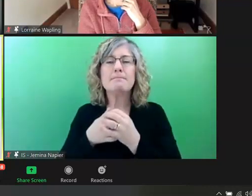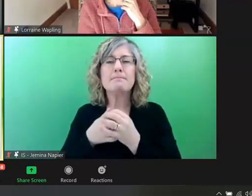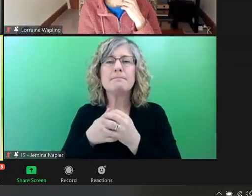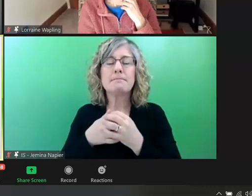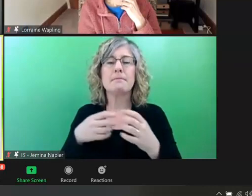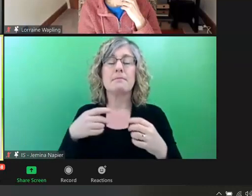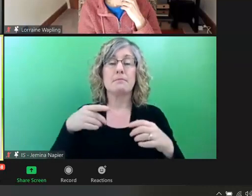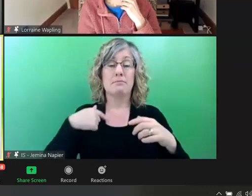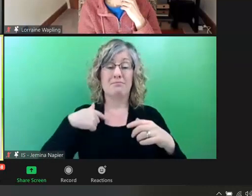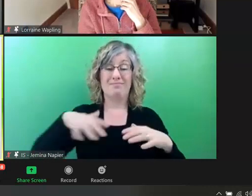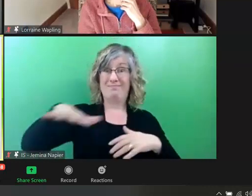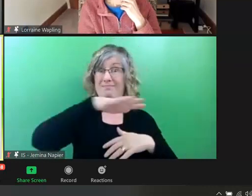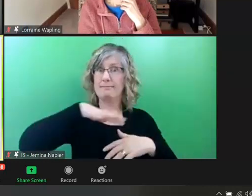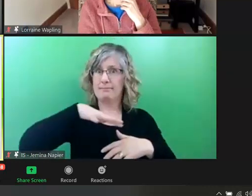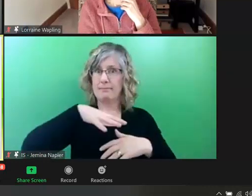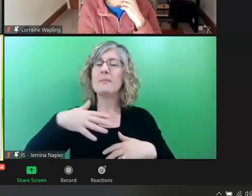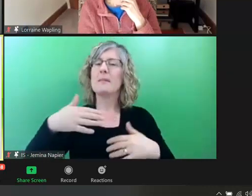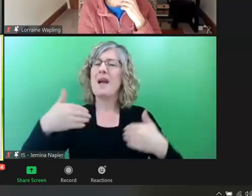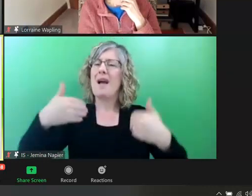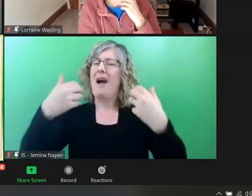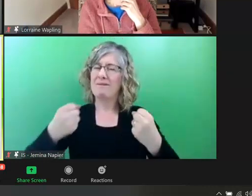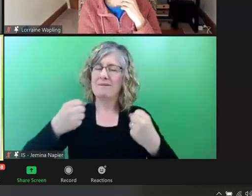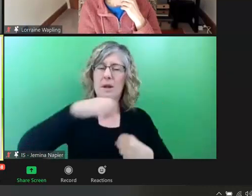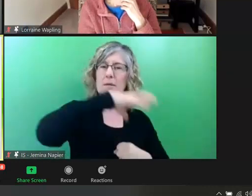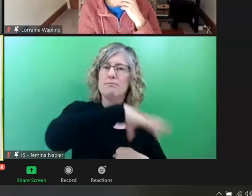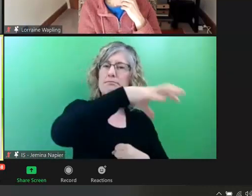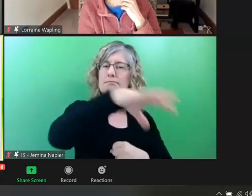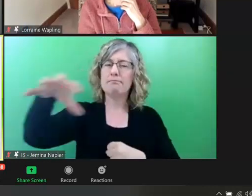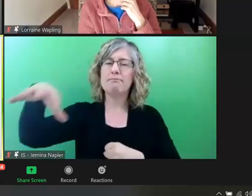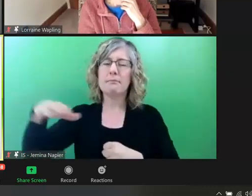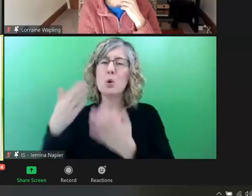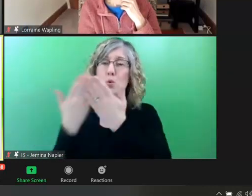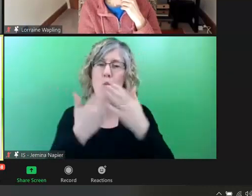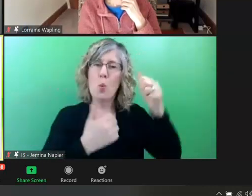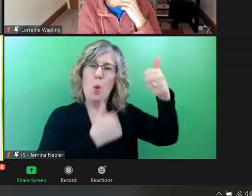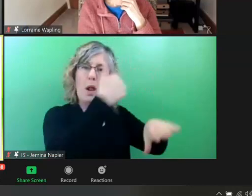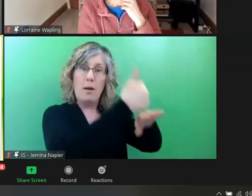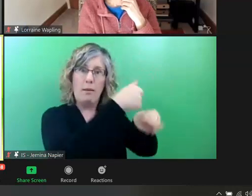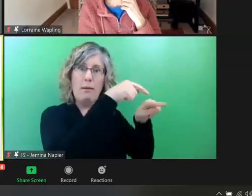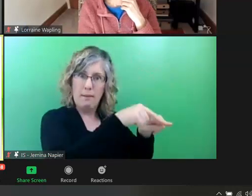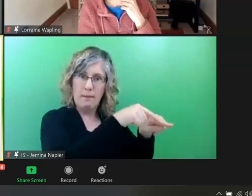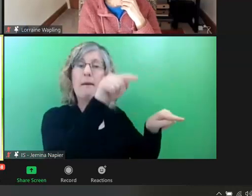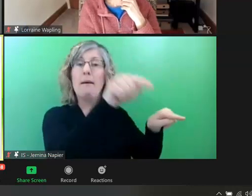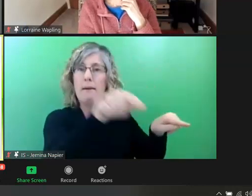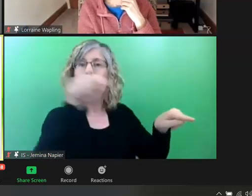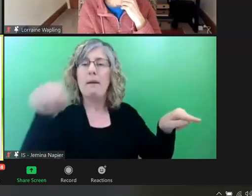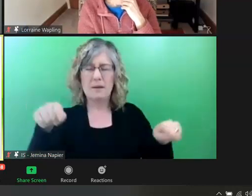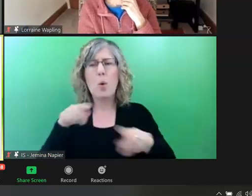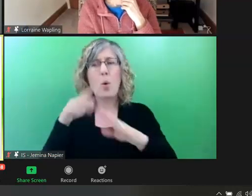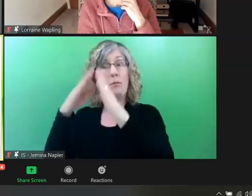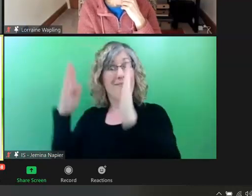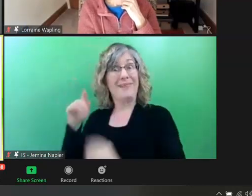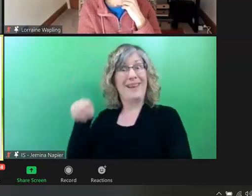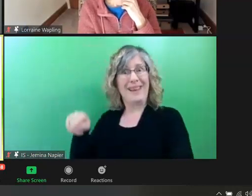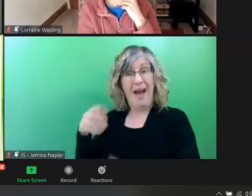district, for example, will have a school where deaf children can access education. So you find that they have to travel longer distances to